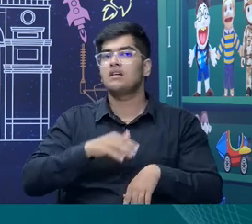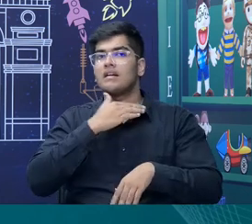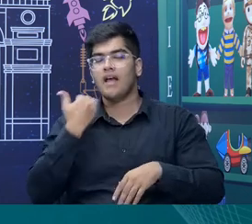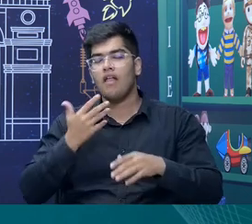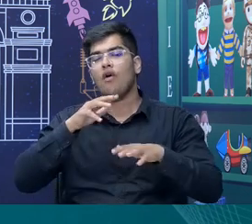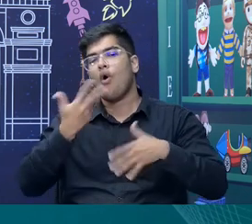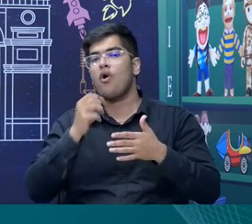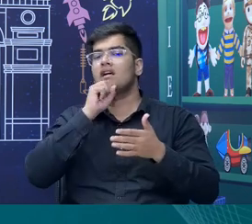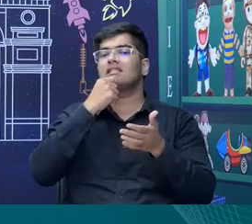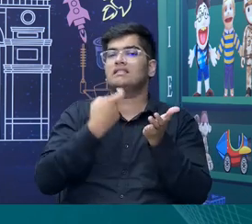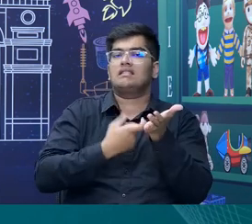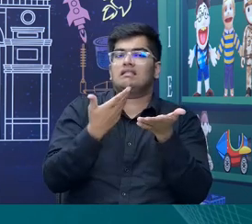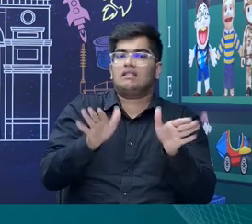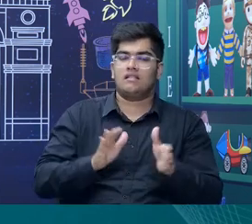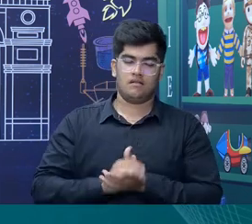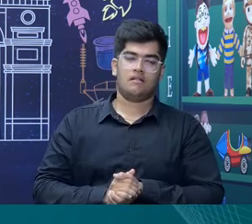students